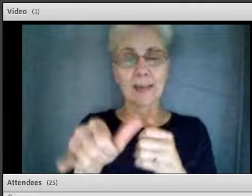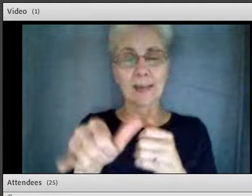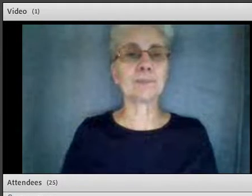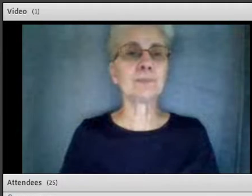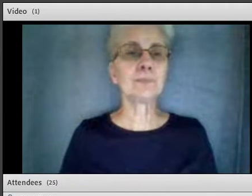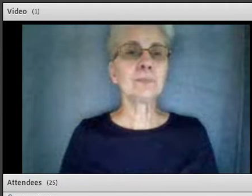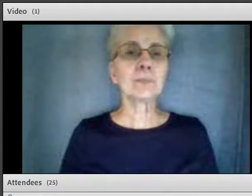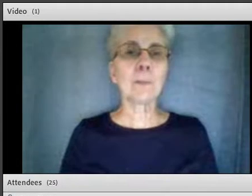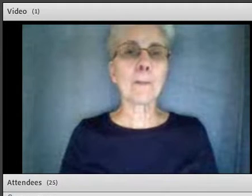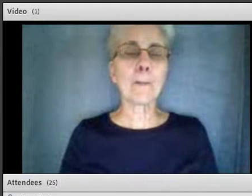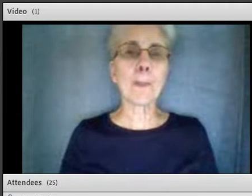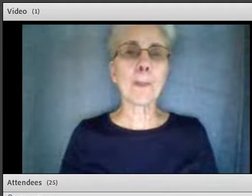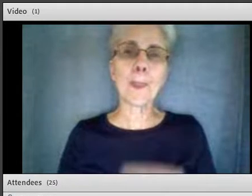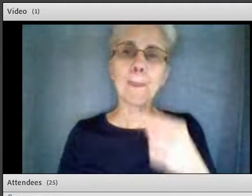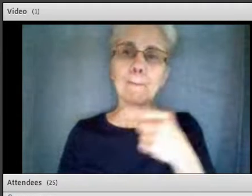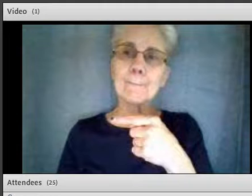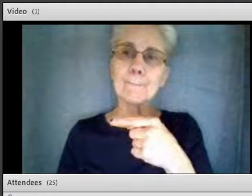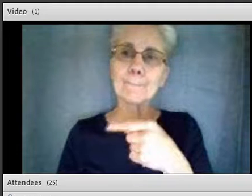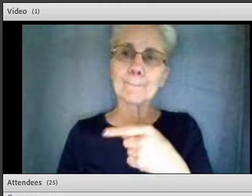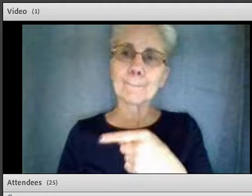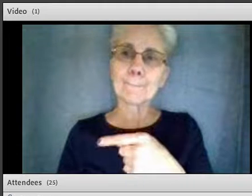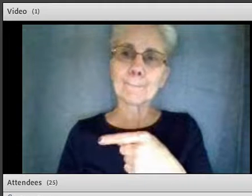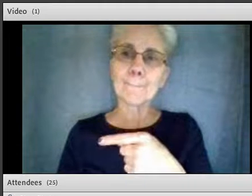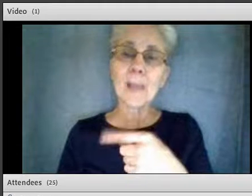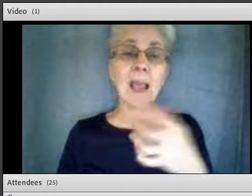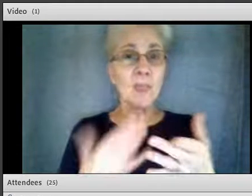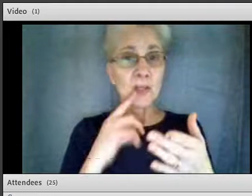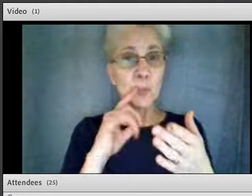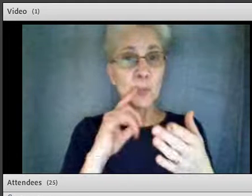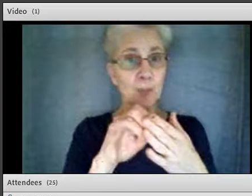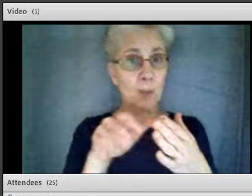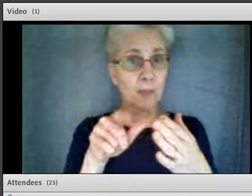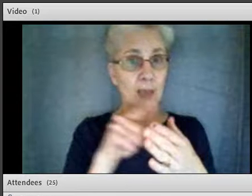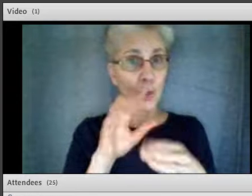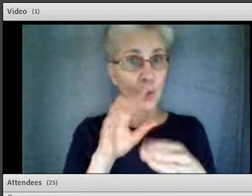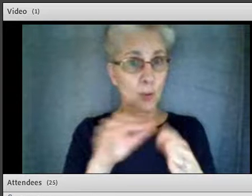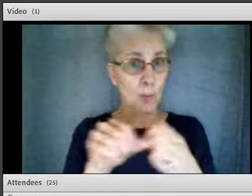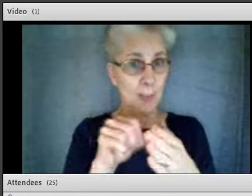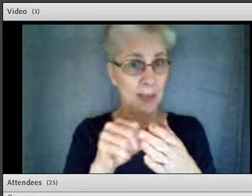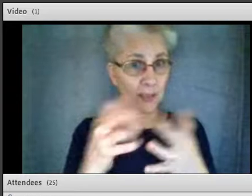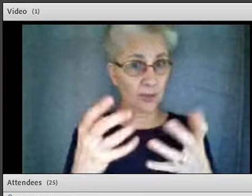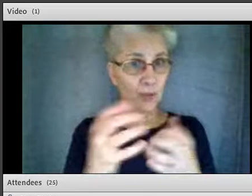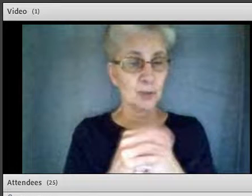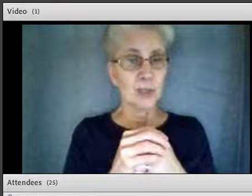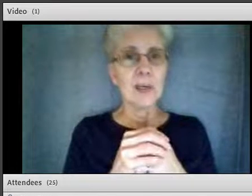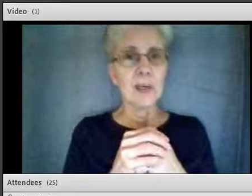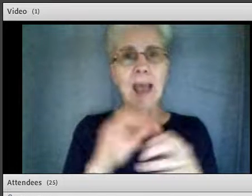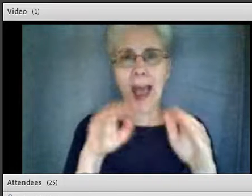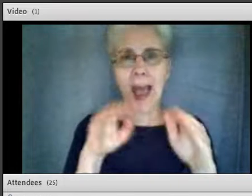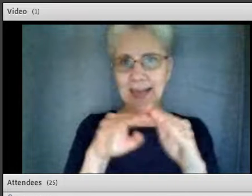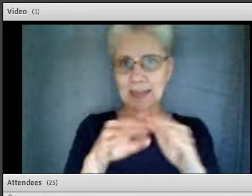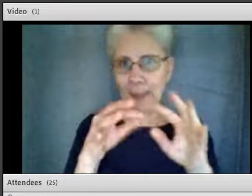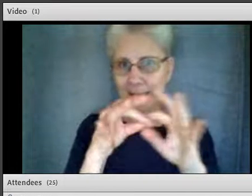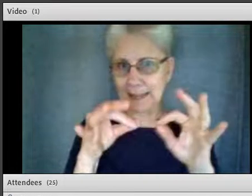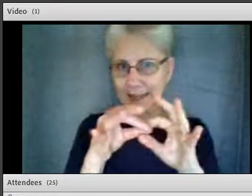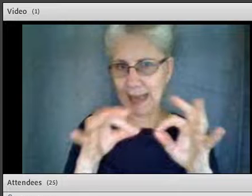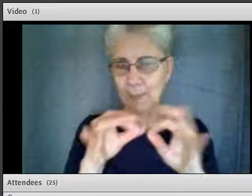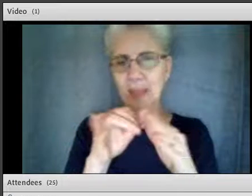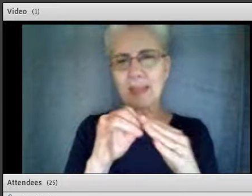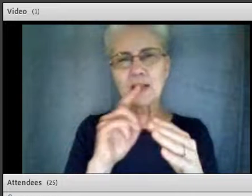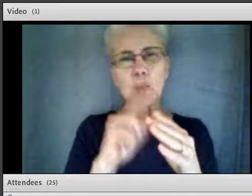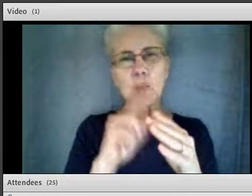So things to make sure that you're on your page. An accessibility statement. This is a very basic statement that says if you